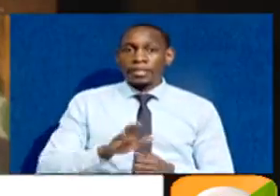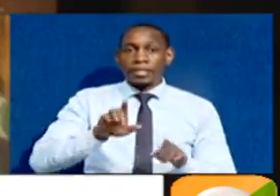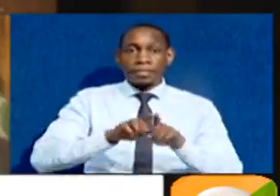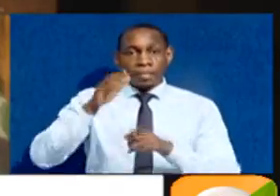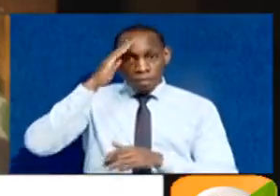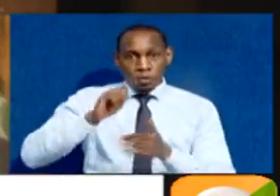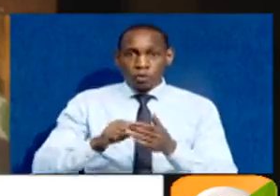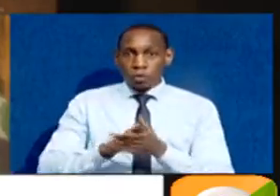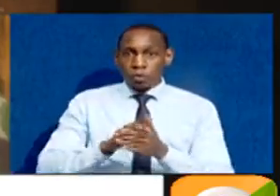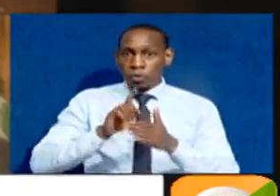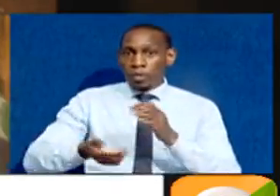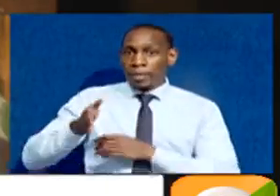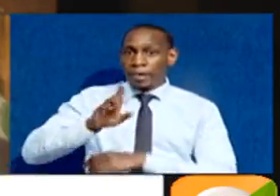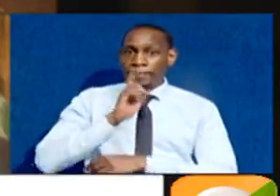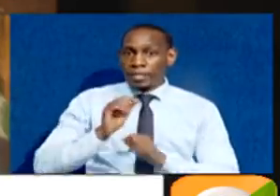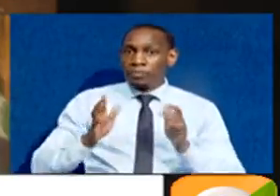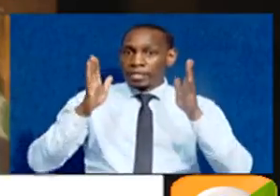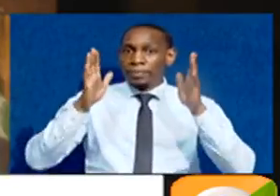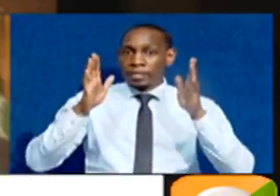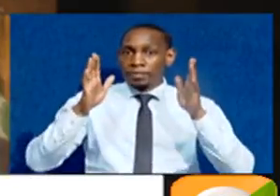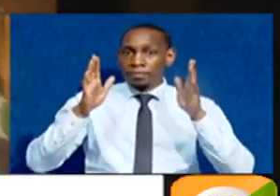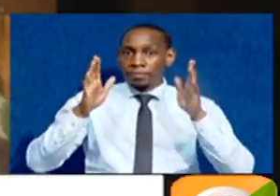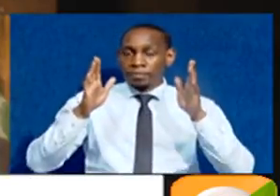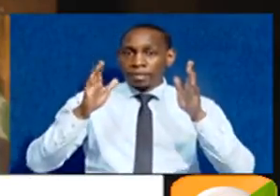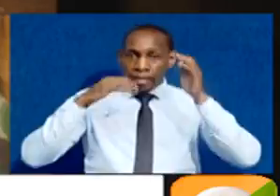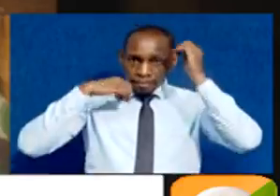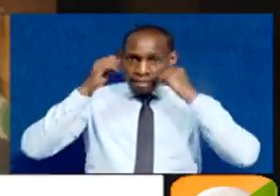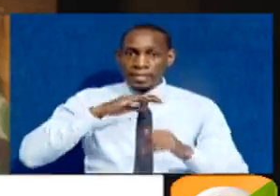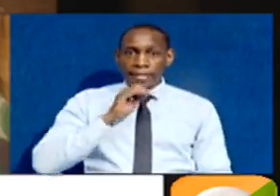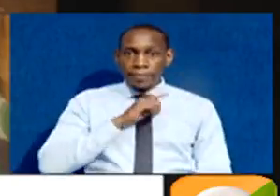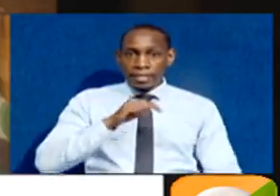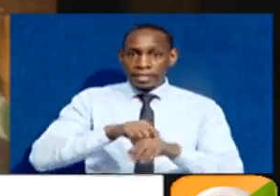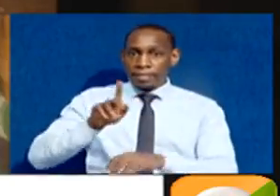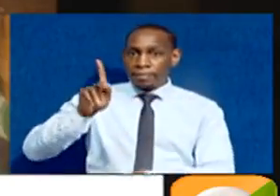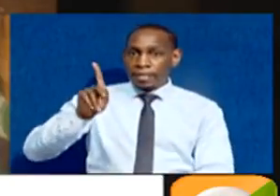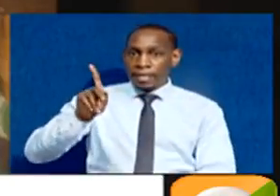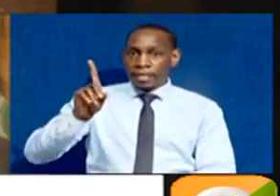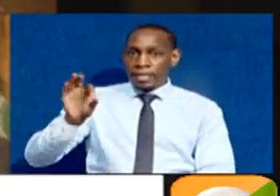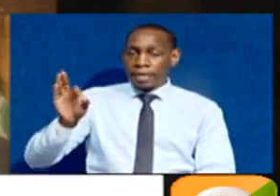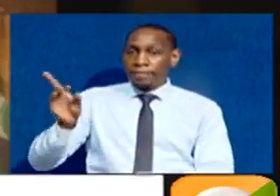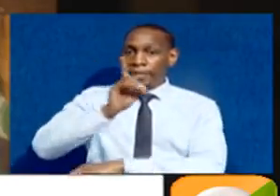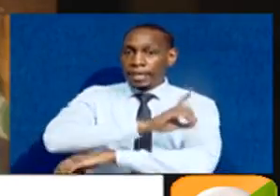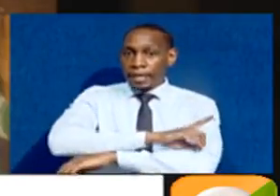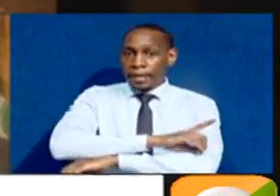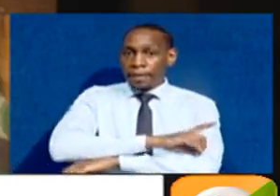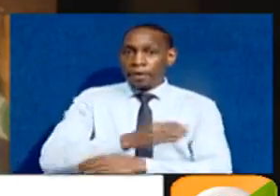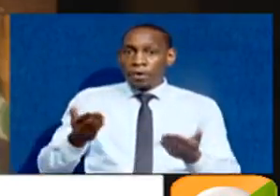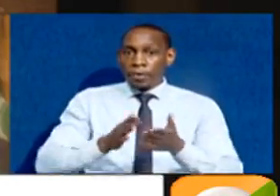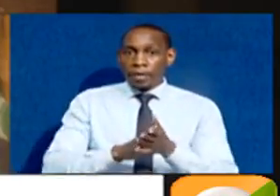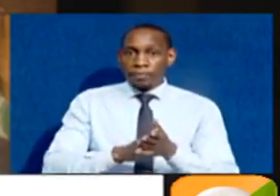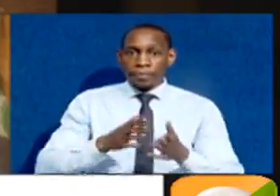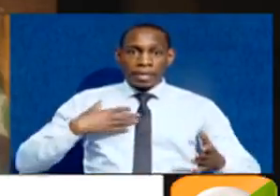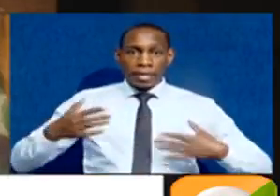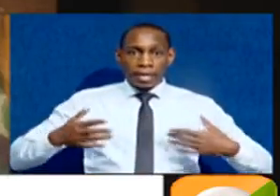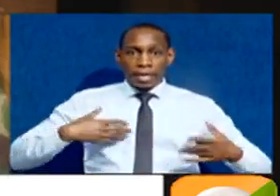will know that we've just come back from uh celebrating those fallen soldiers during the kdf day at kahawa